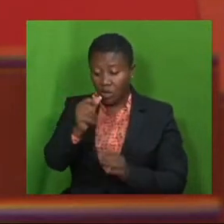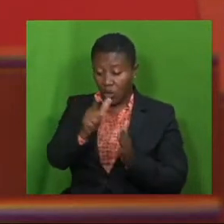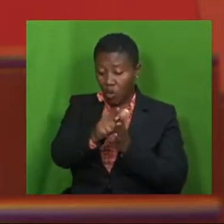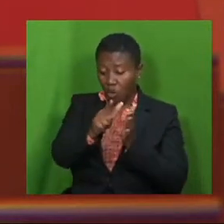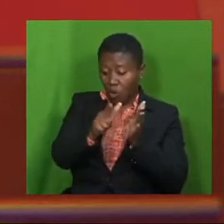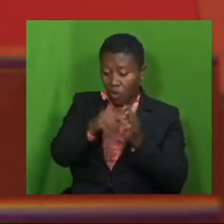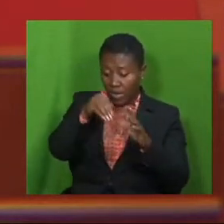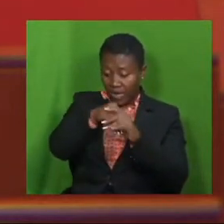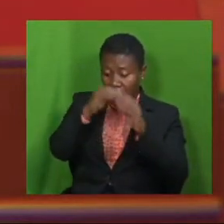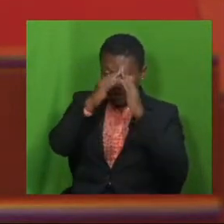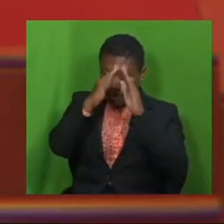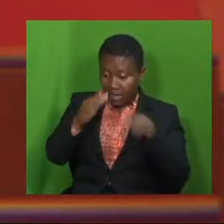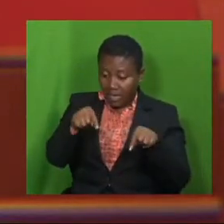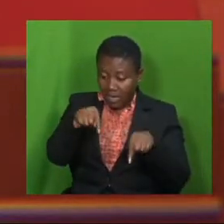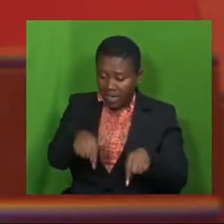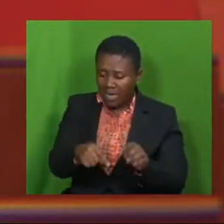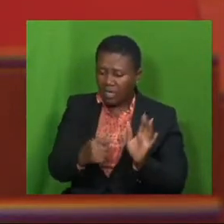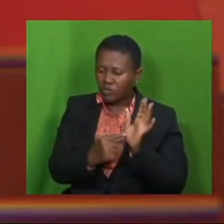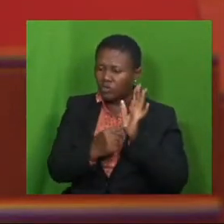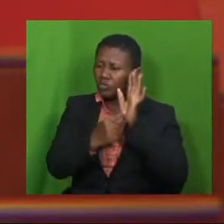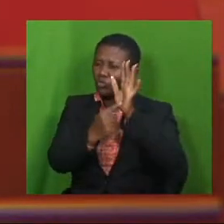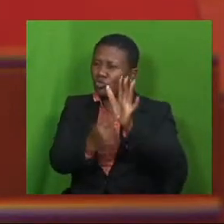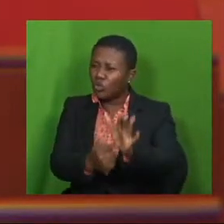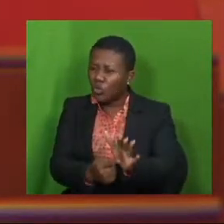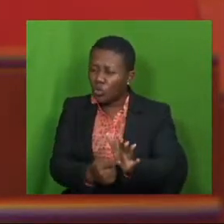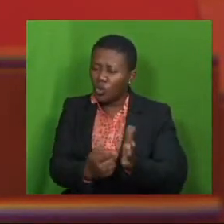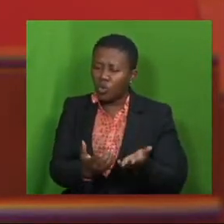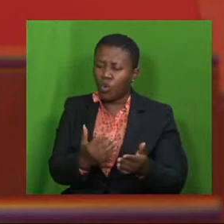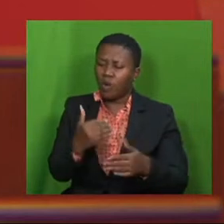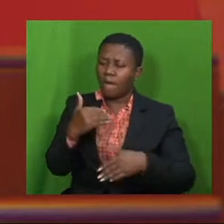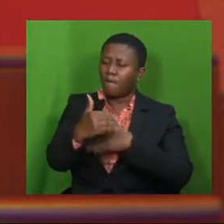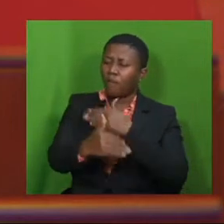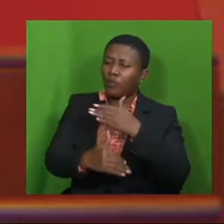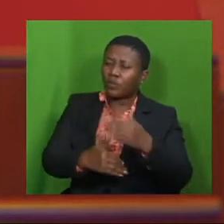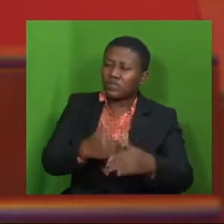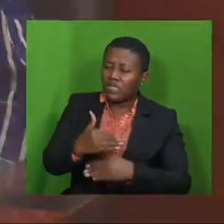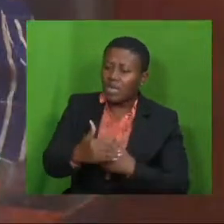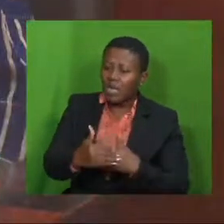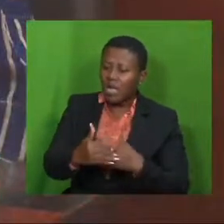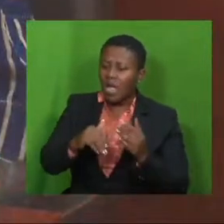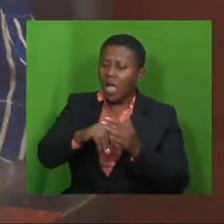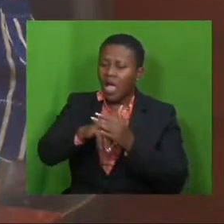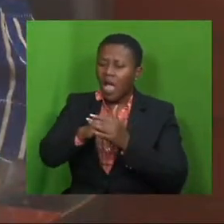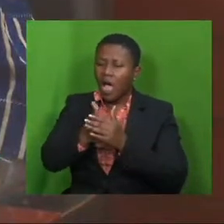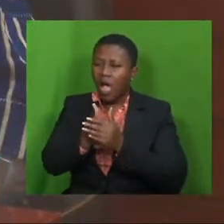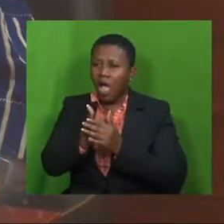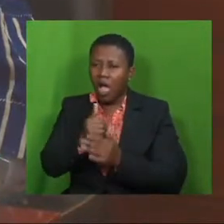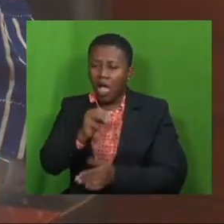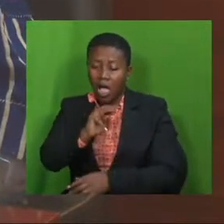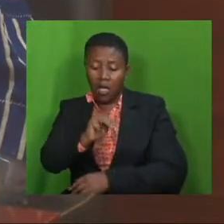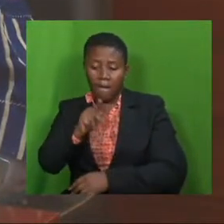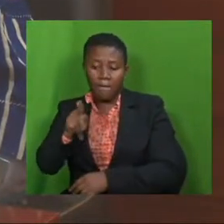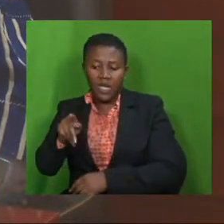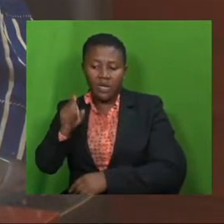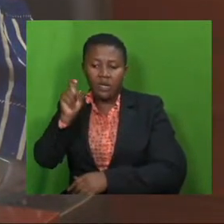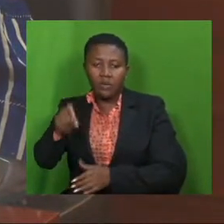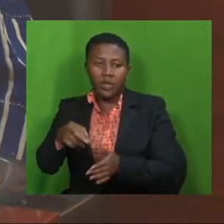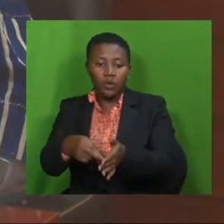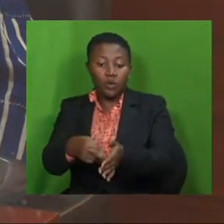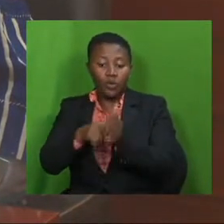House demonstrate a procedure of how a member of Parliament should request for